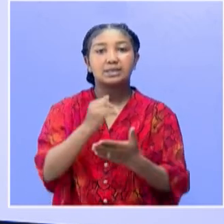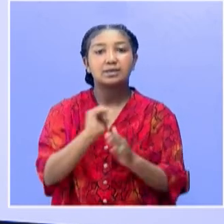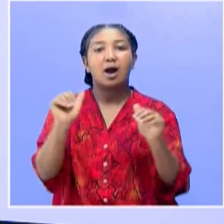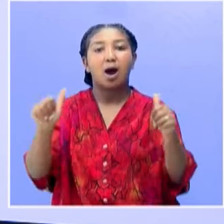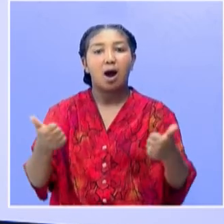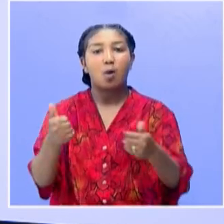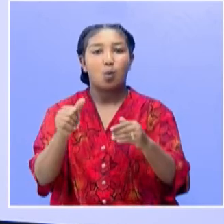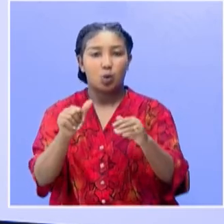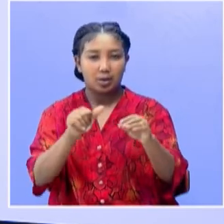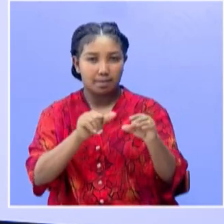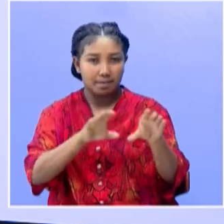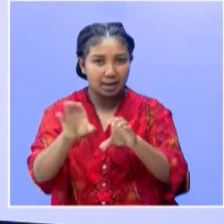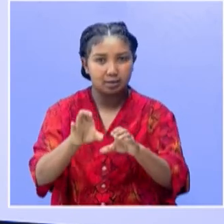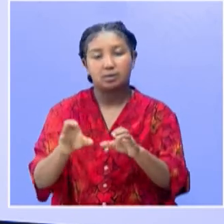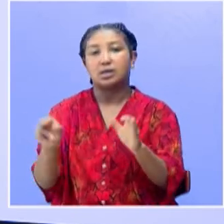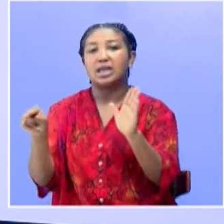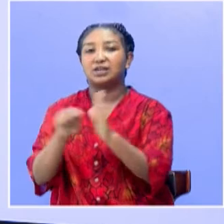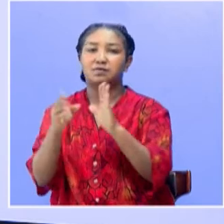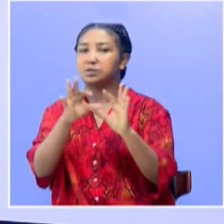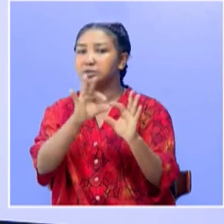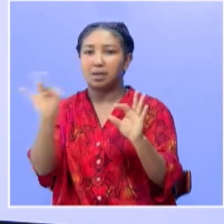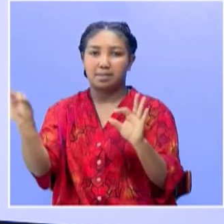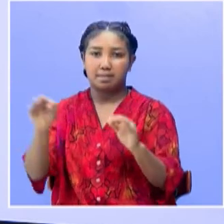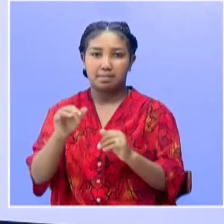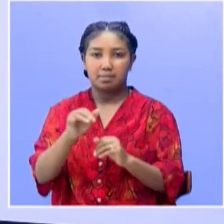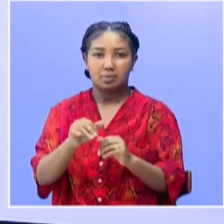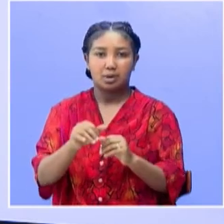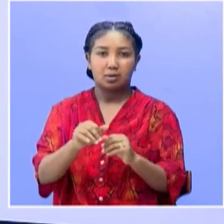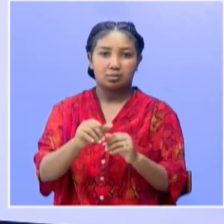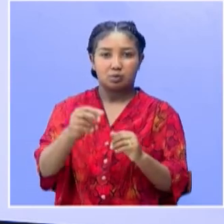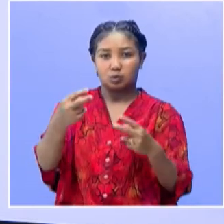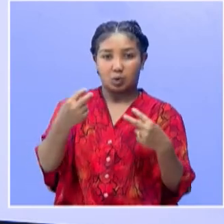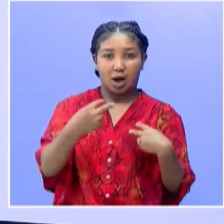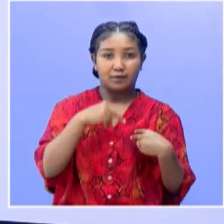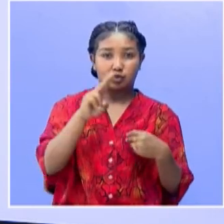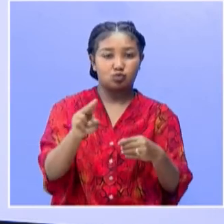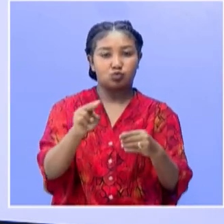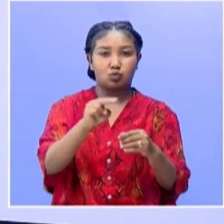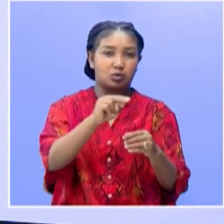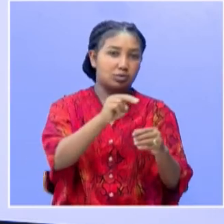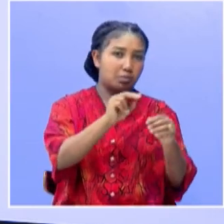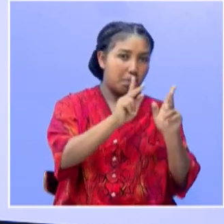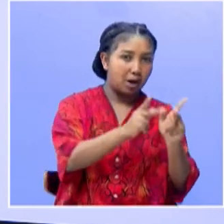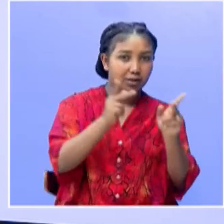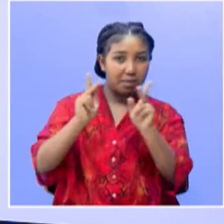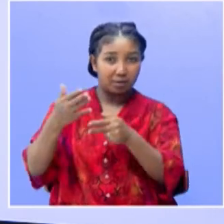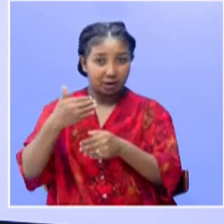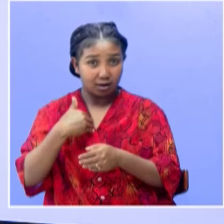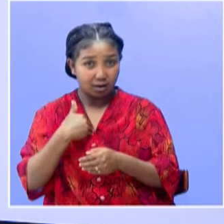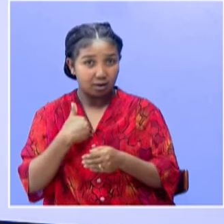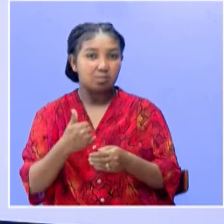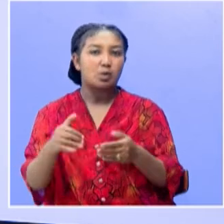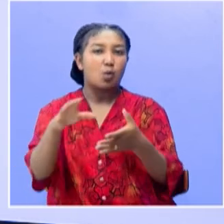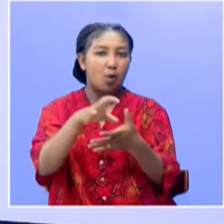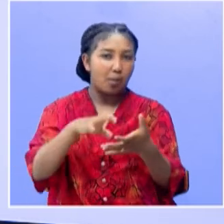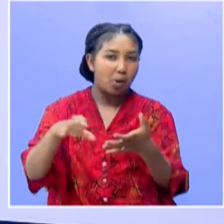is how we make what? Negative sentence. It's the same. Okay? Since you are having two clauses in one sentence, which is compound